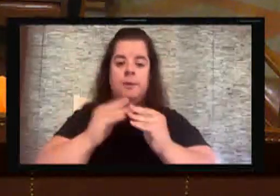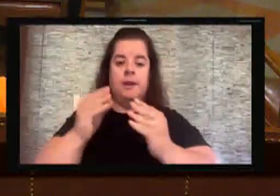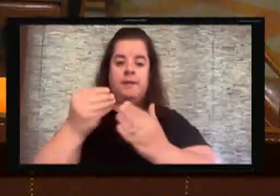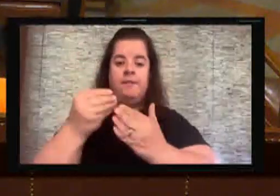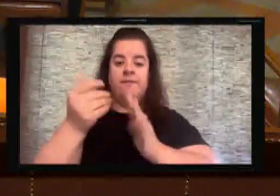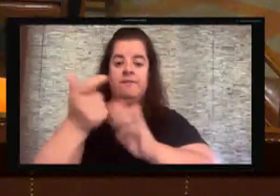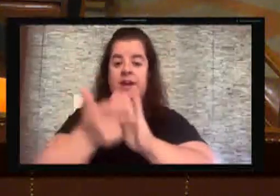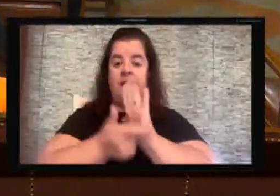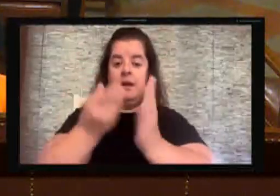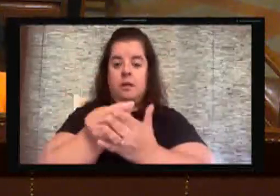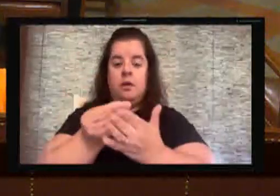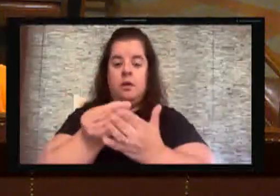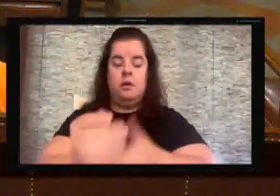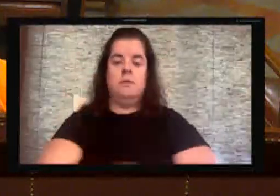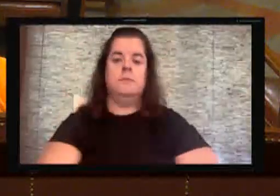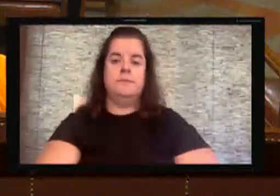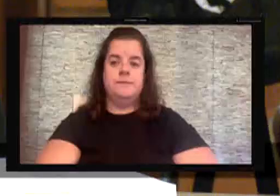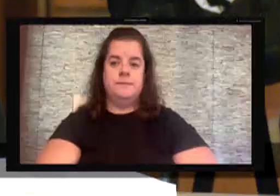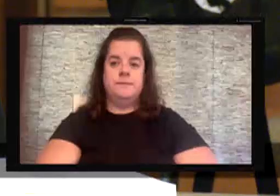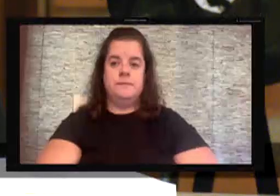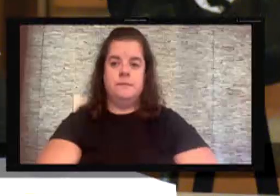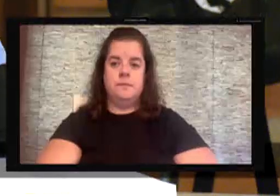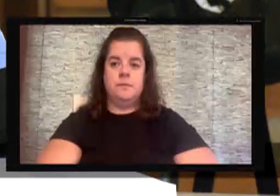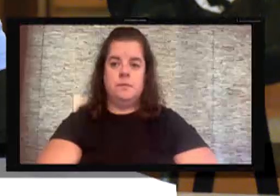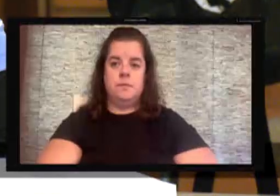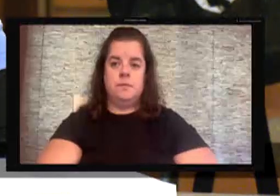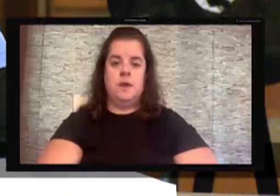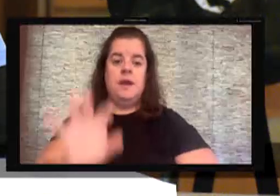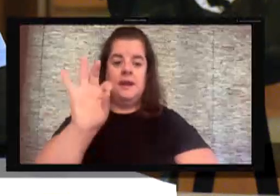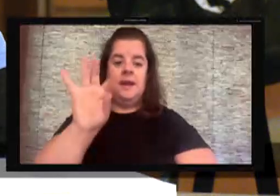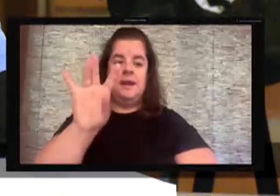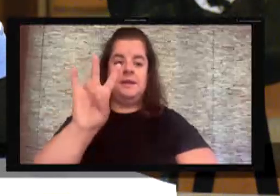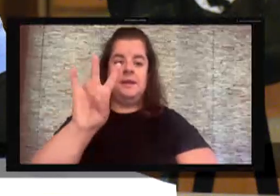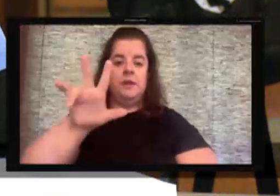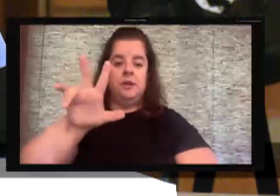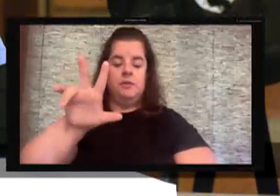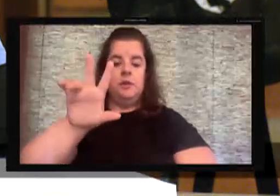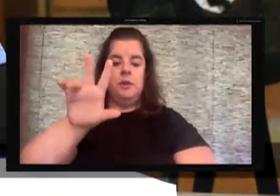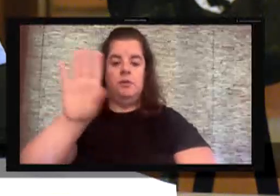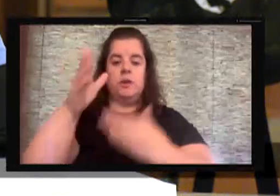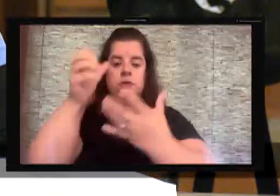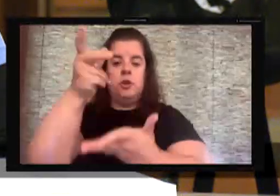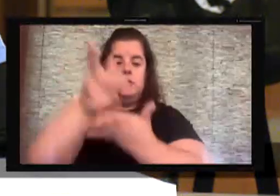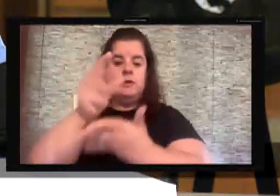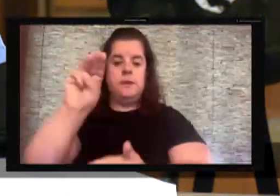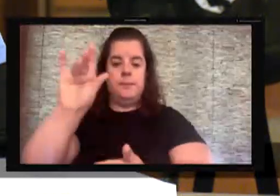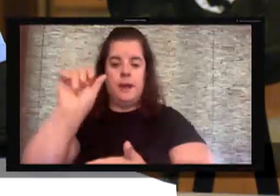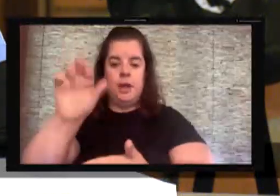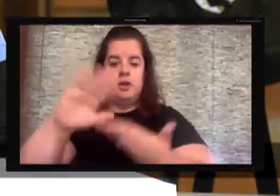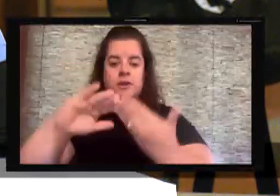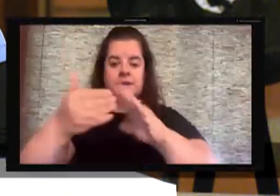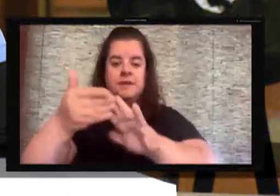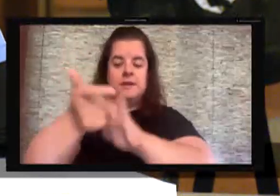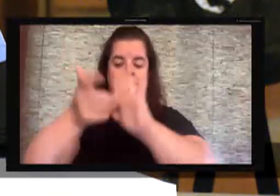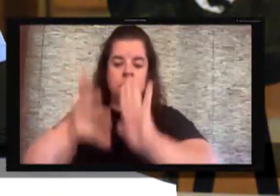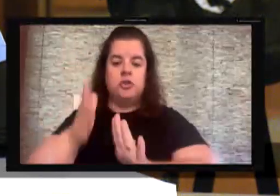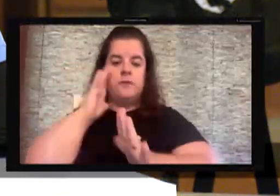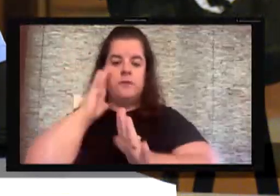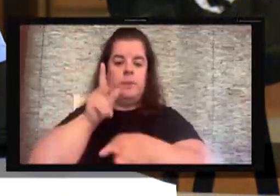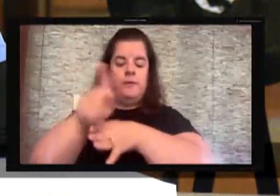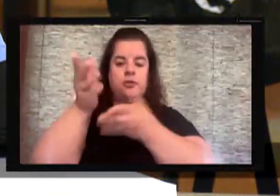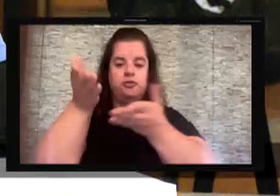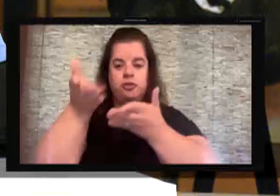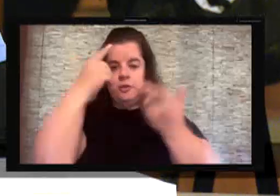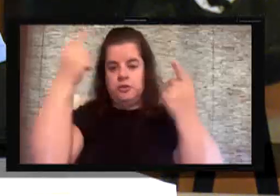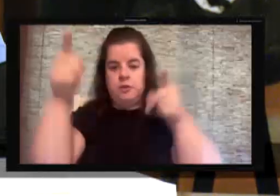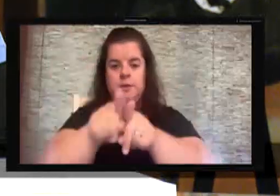Committee. Bill 973, resolution authorizing the mayor and the city solicitor to enter into a professional services agreement